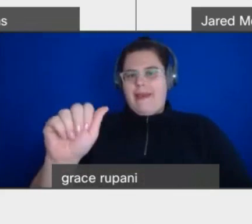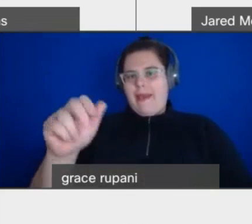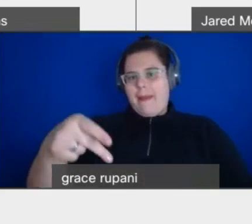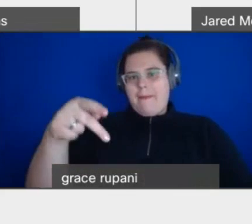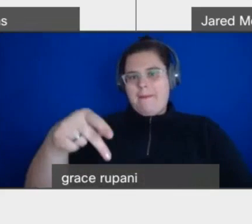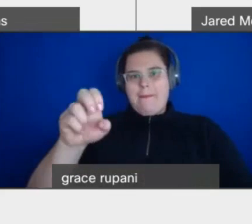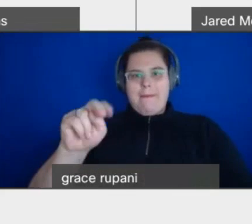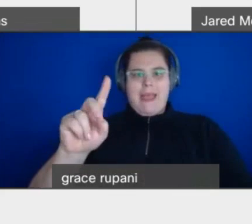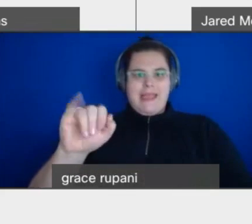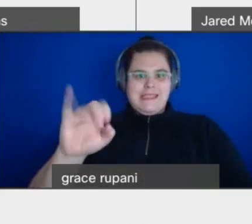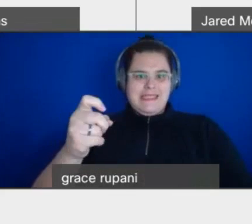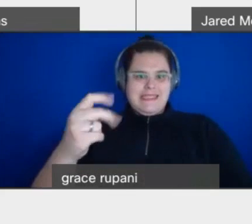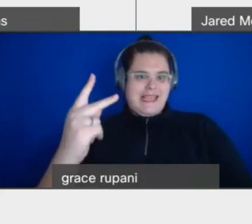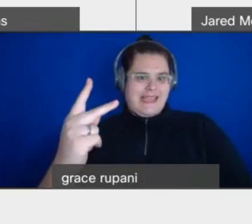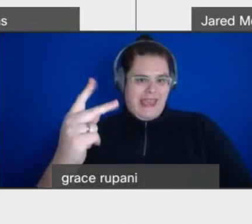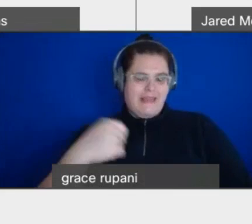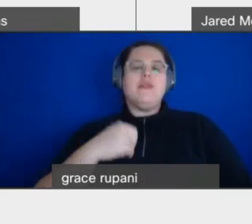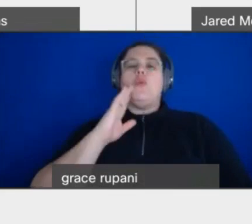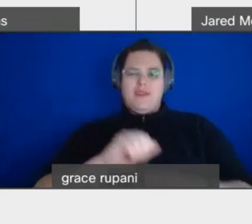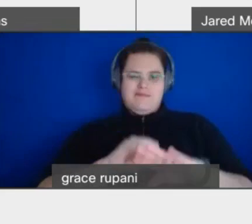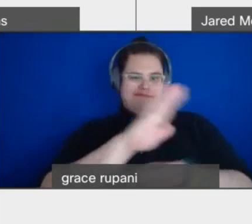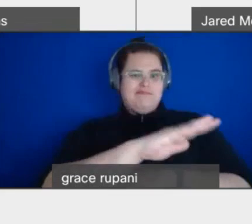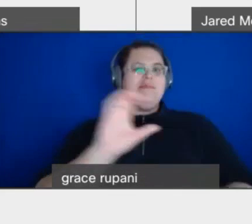submitting to CMS. We've been working with